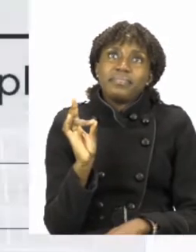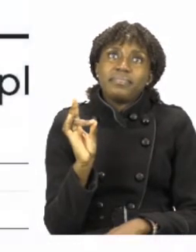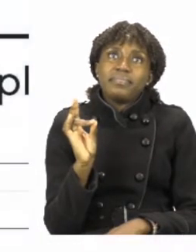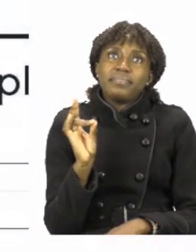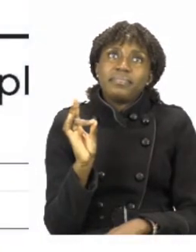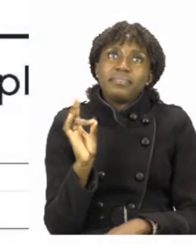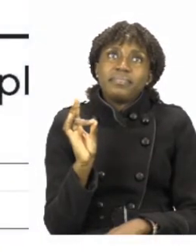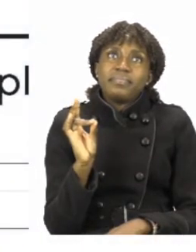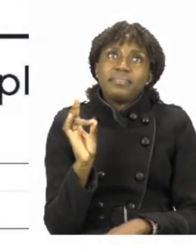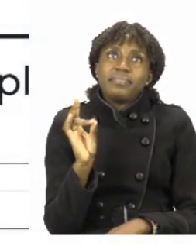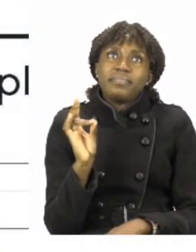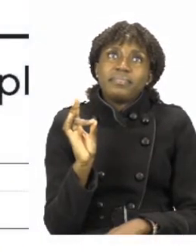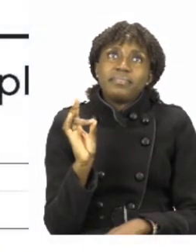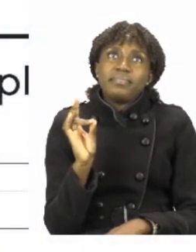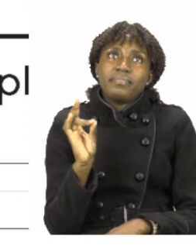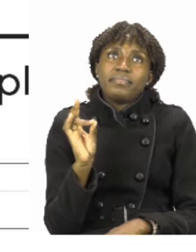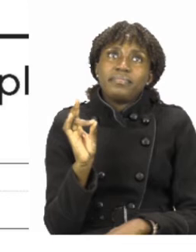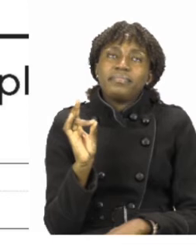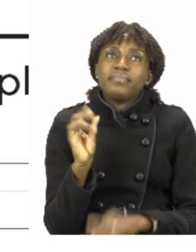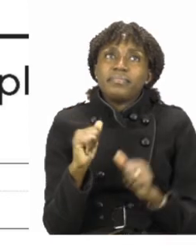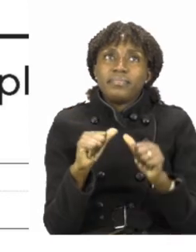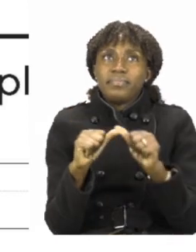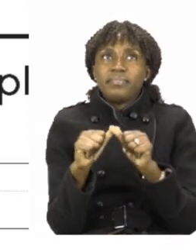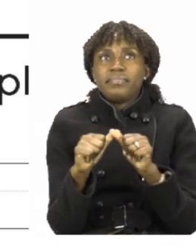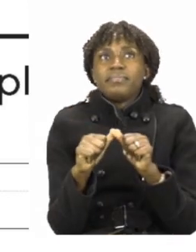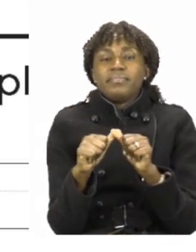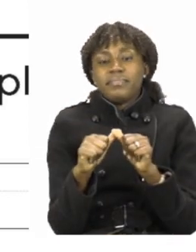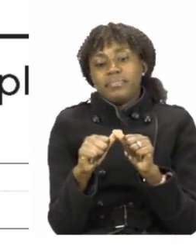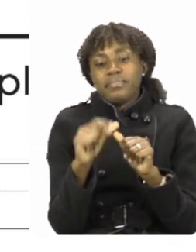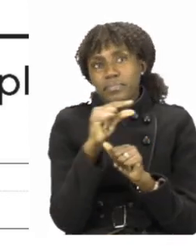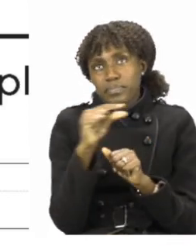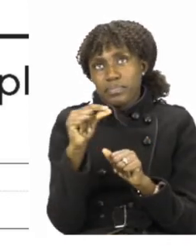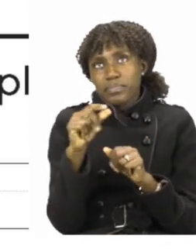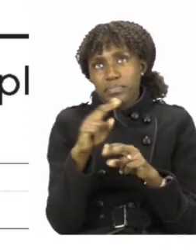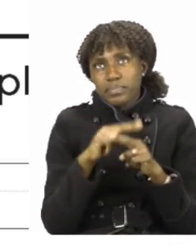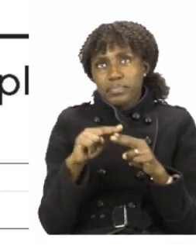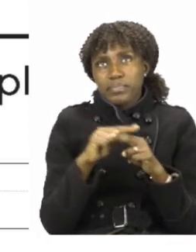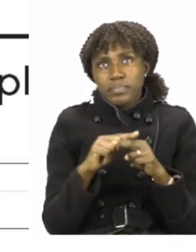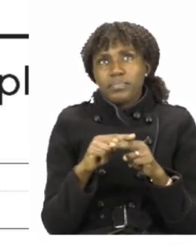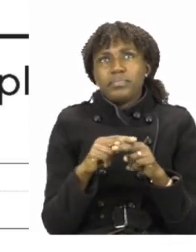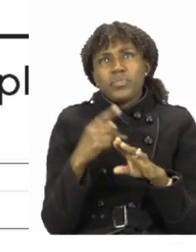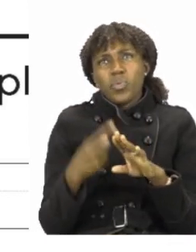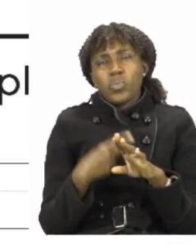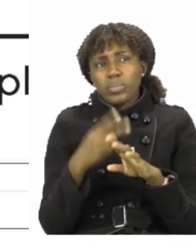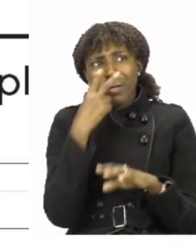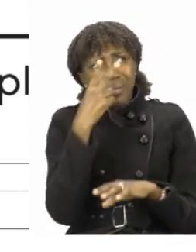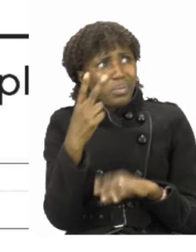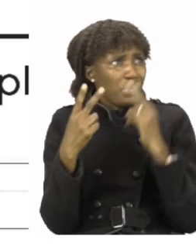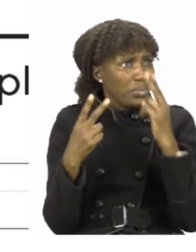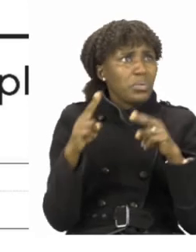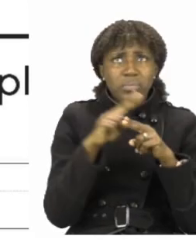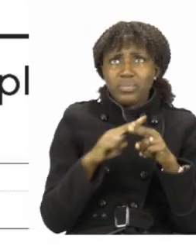page 7, we're going to continue with our sight words. Now remember, sight words are words we often see and